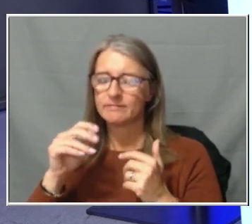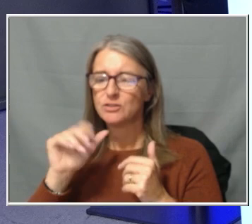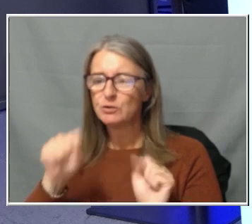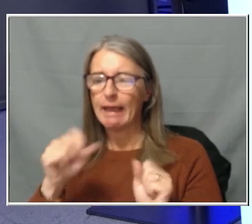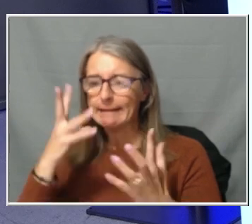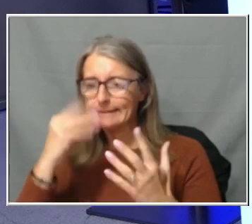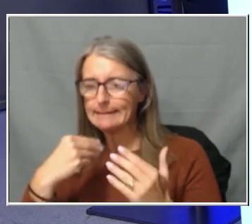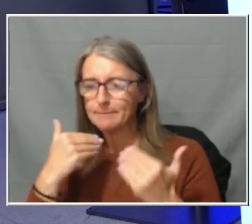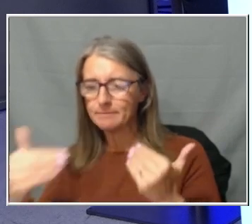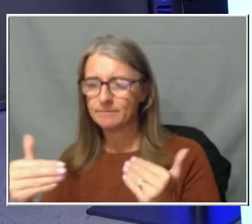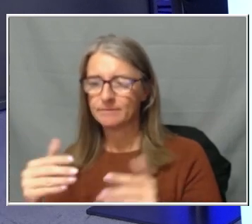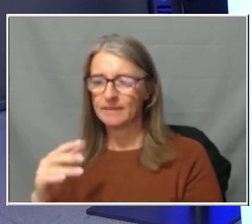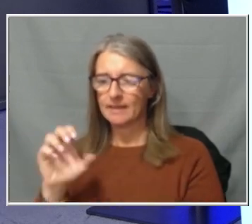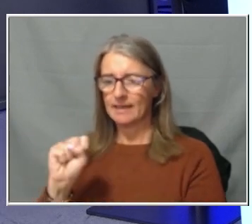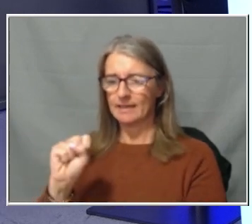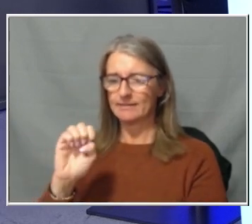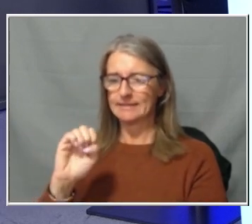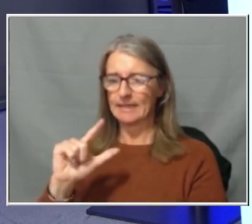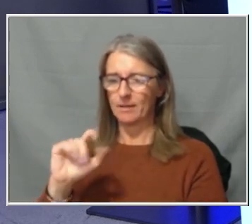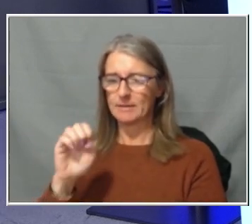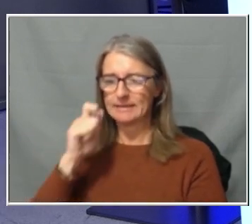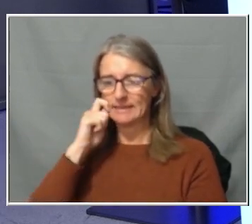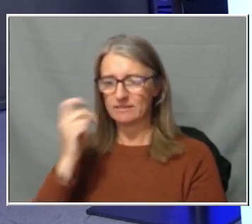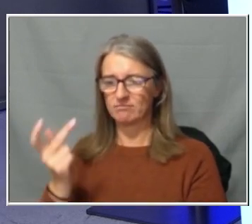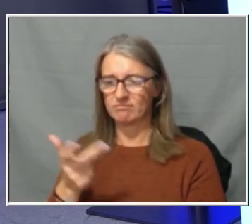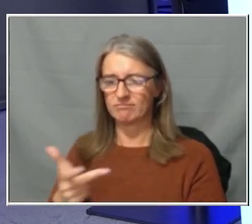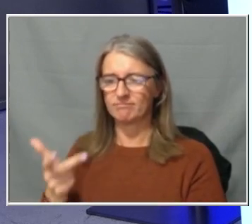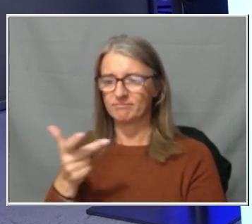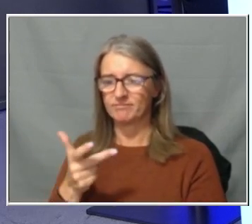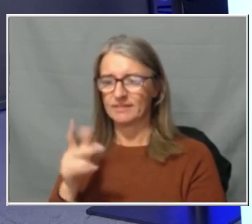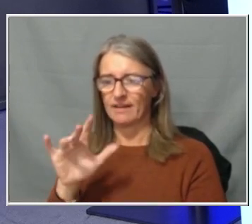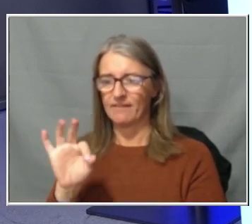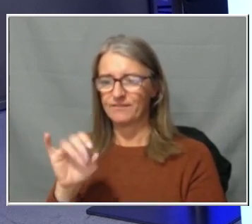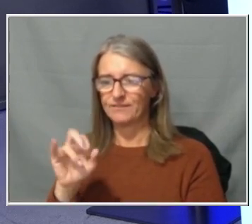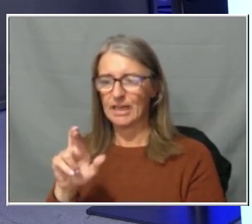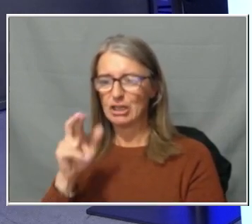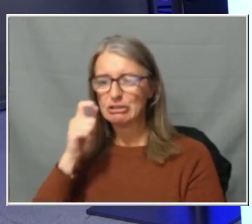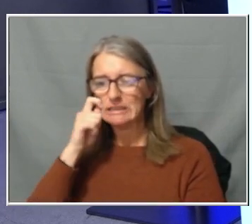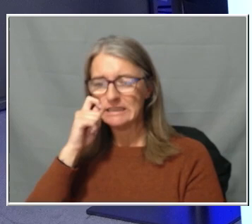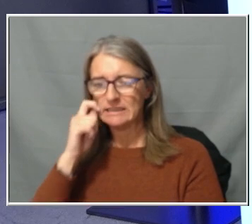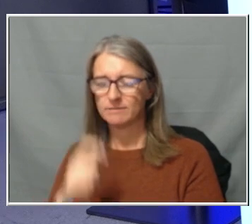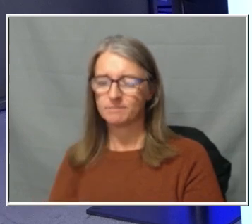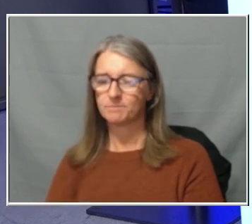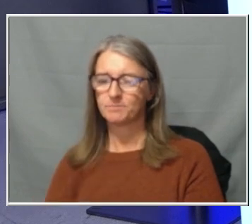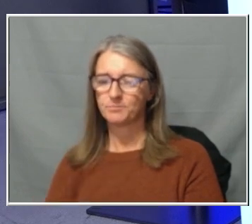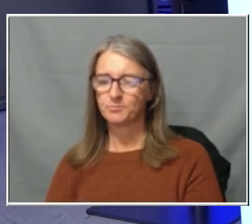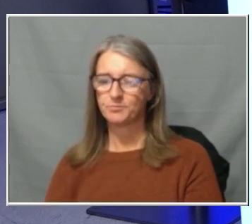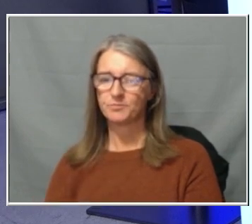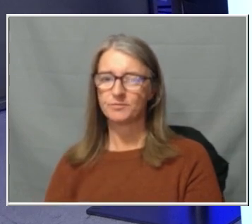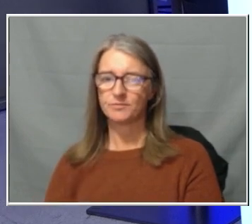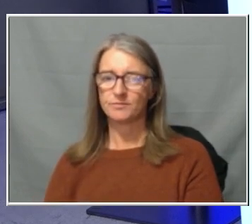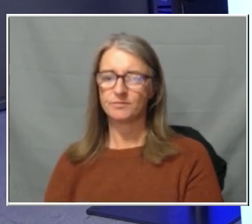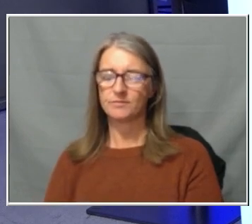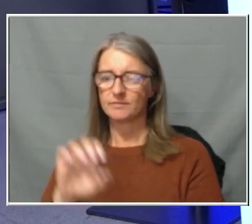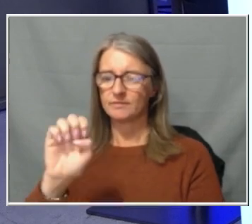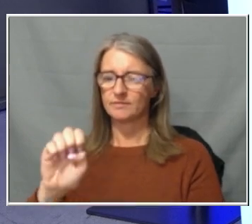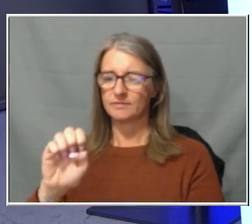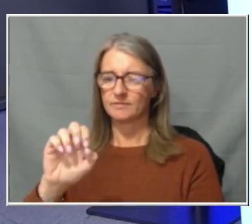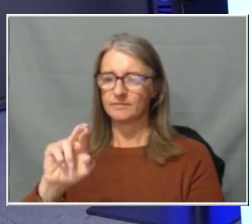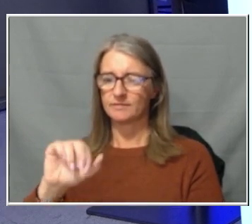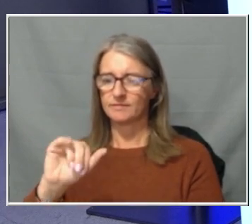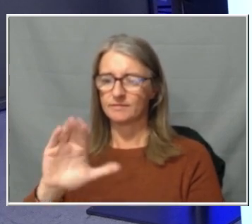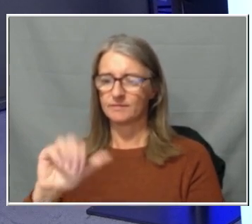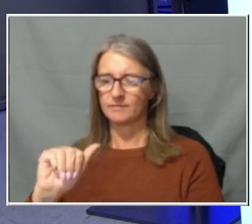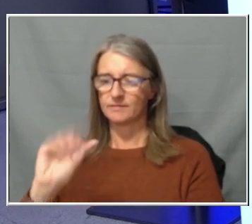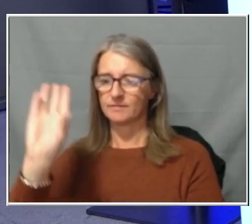have Selby skin. Yeah, I do Yeah, too. we all do. We're all fair like I that. have Selby skin too. Does Erica wants to know, does anything besides the